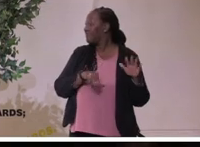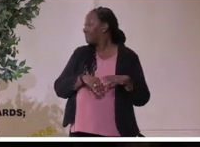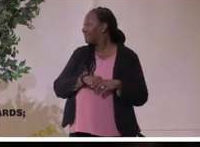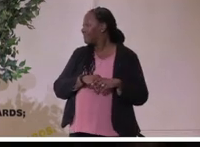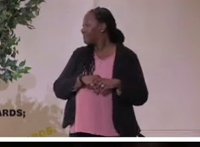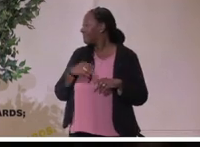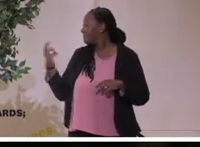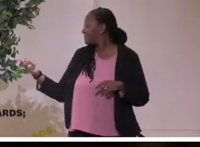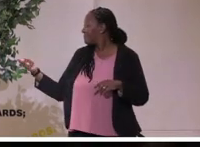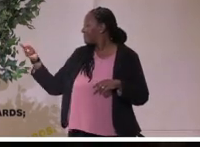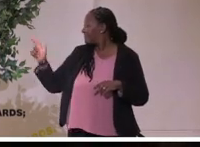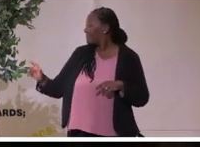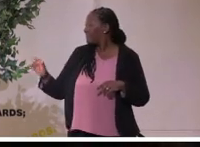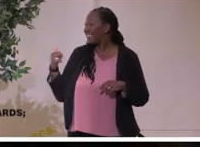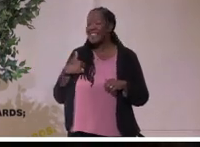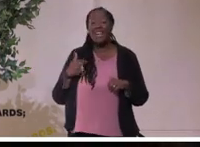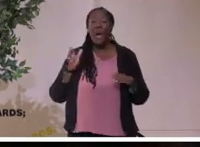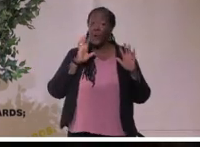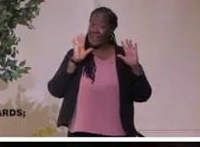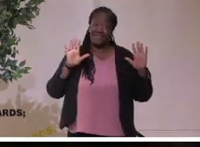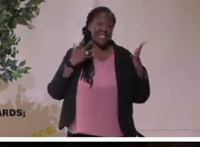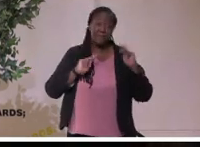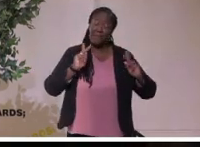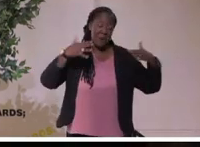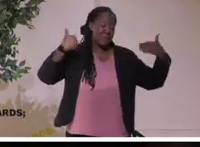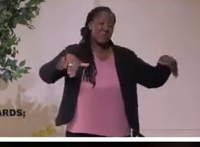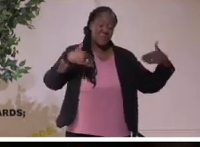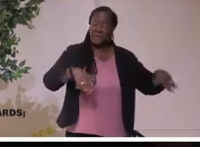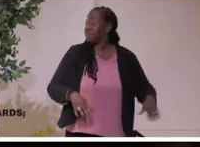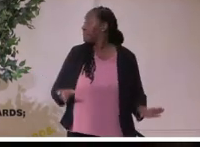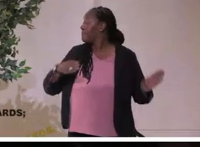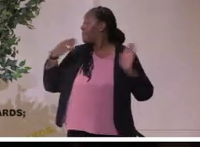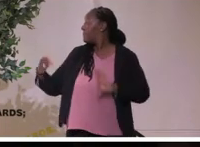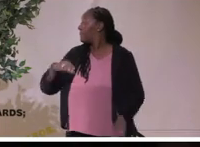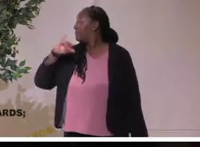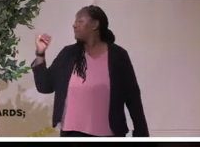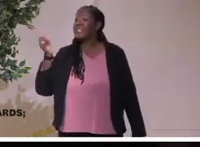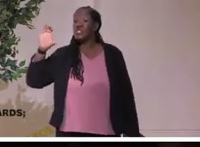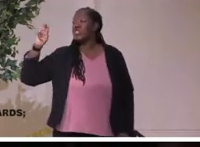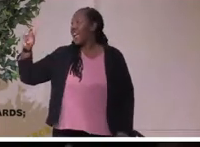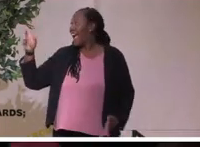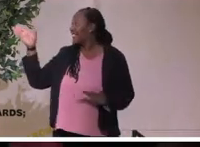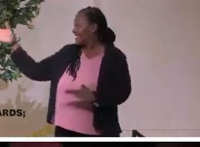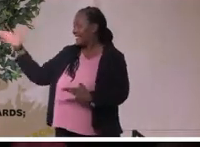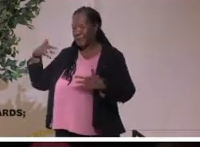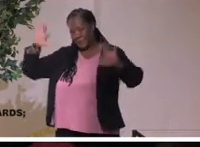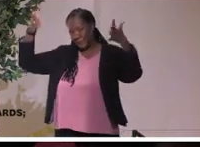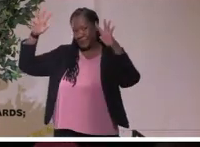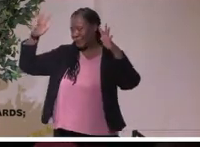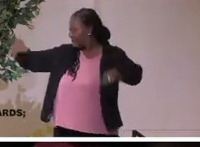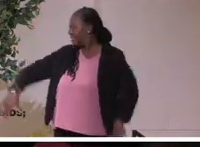next? These accolades are crazy up here on the stage. Okay. Next, we have Mr. Jack Mizrahi. Clap it up. Give it up for